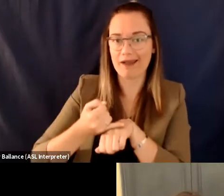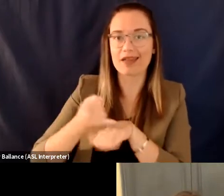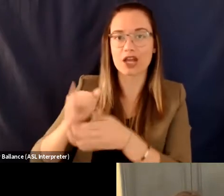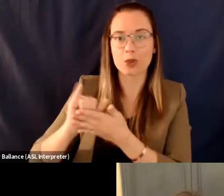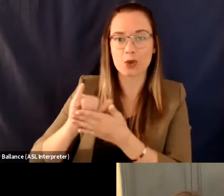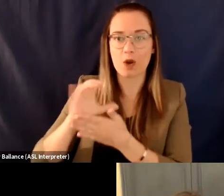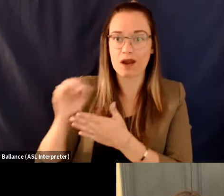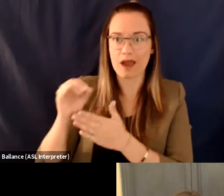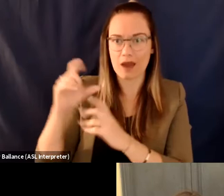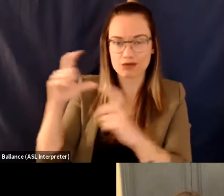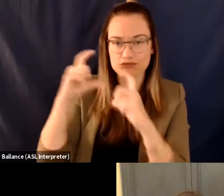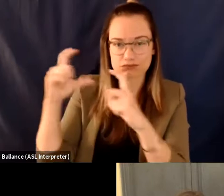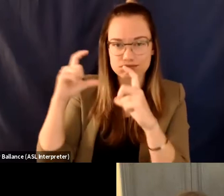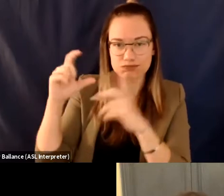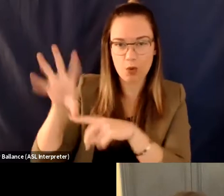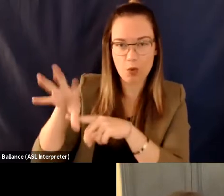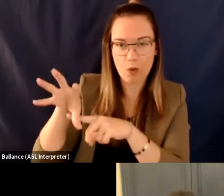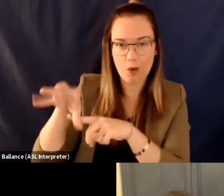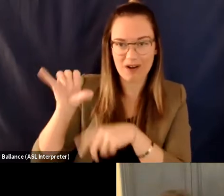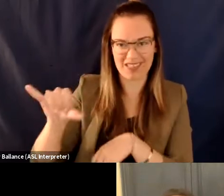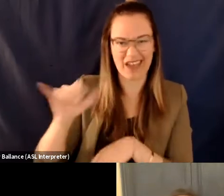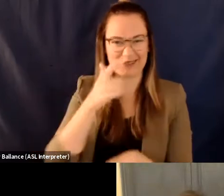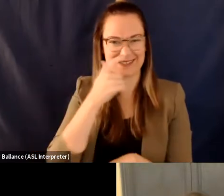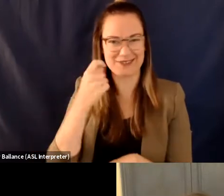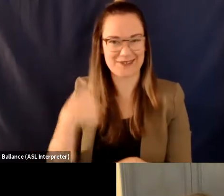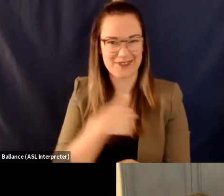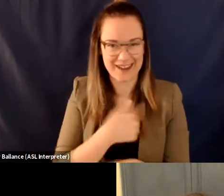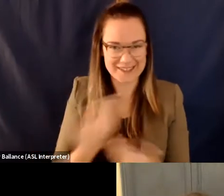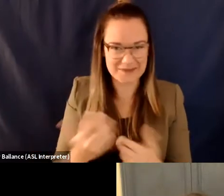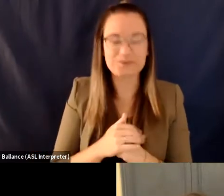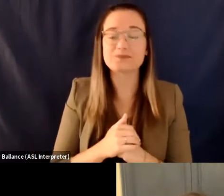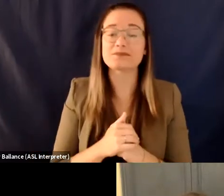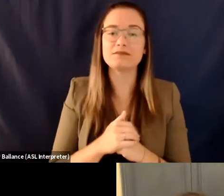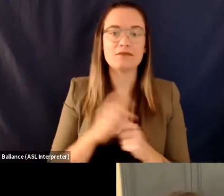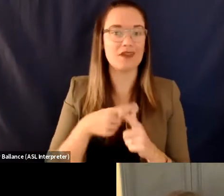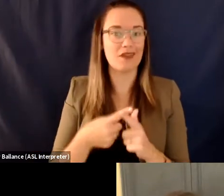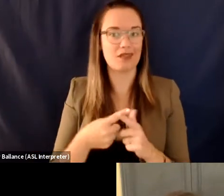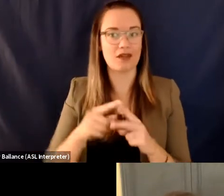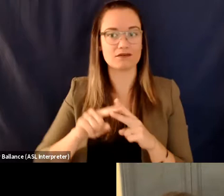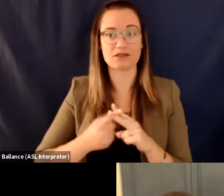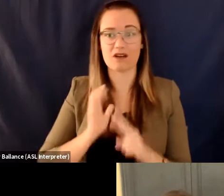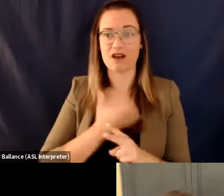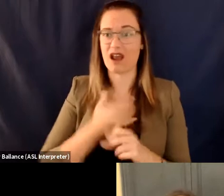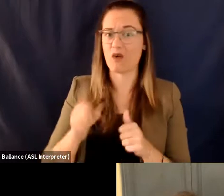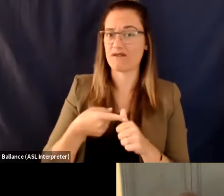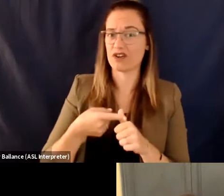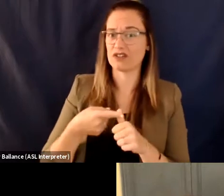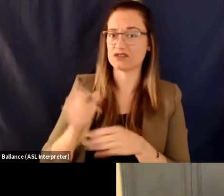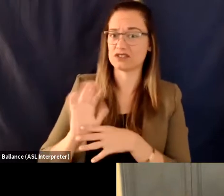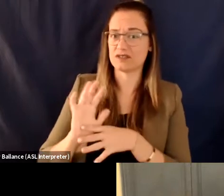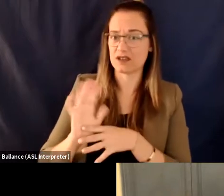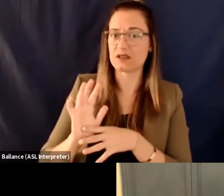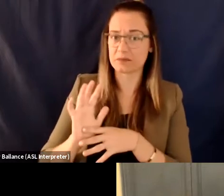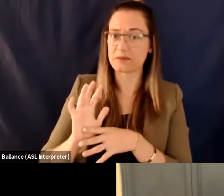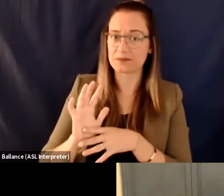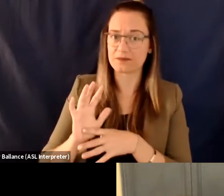car driver at the time that was interesting to us and then made our first feature, yeah. Verite feature.